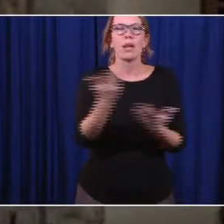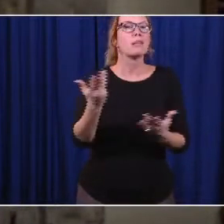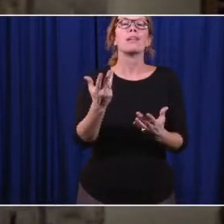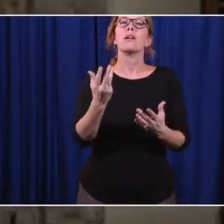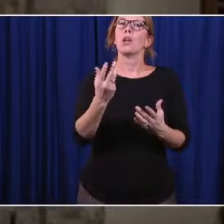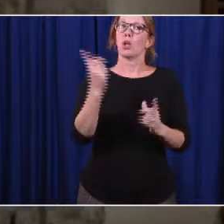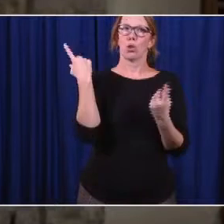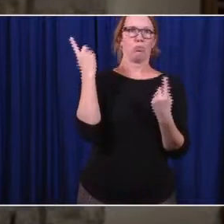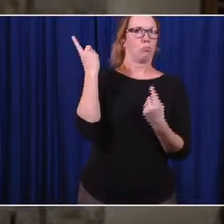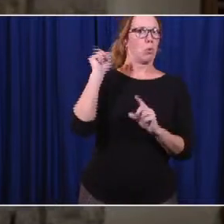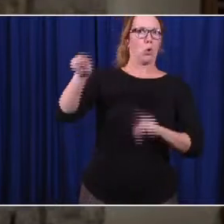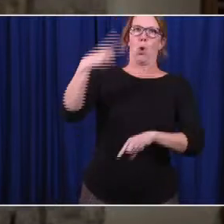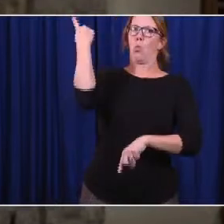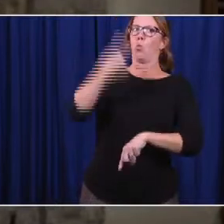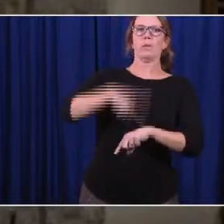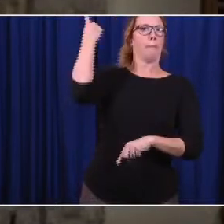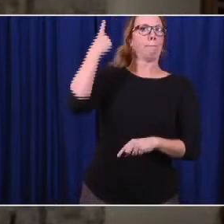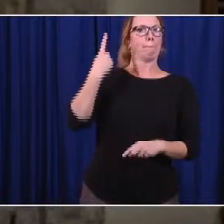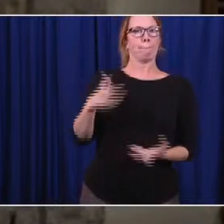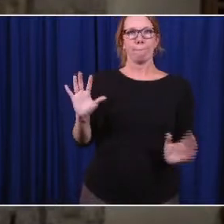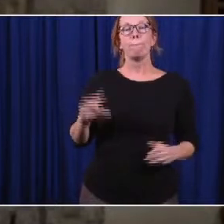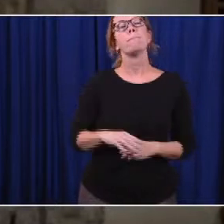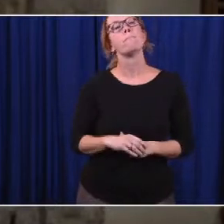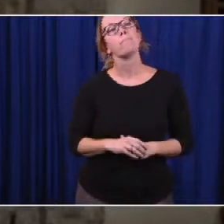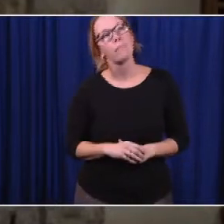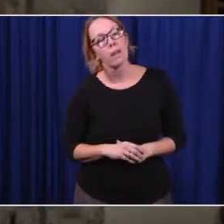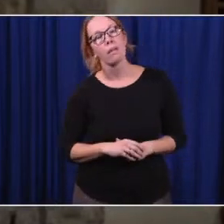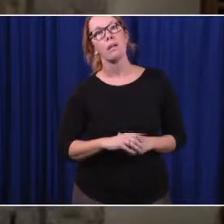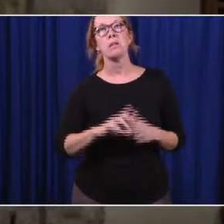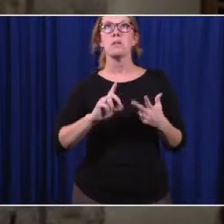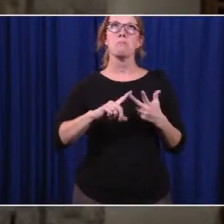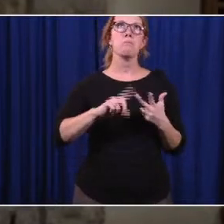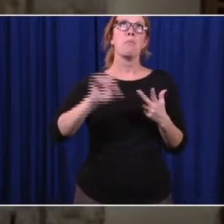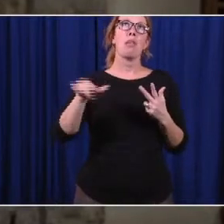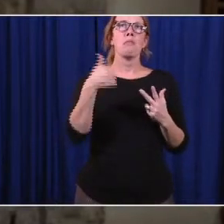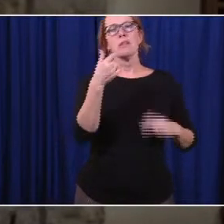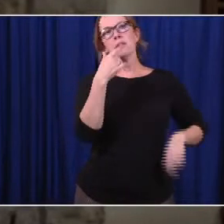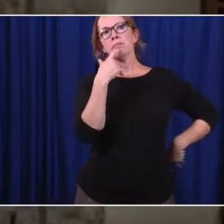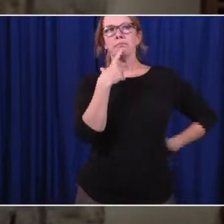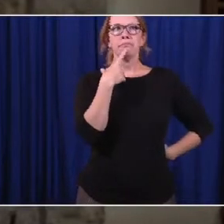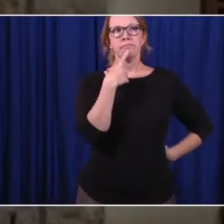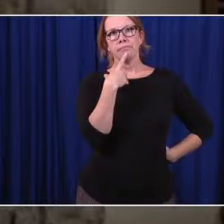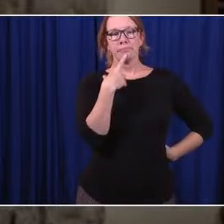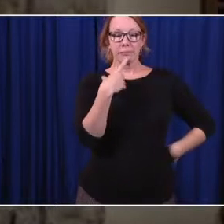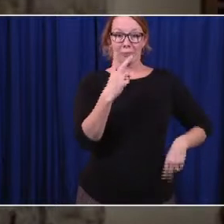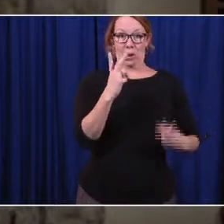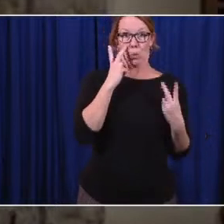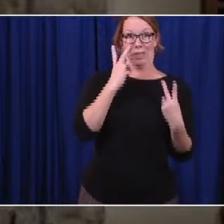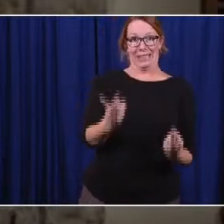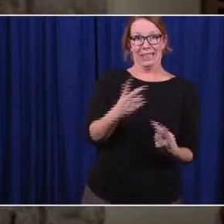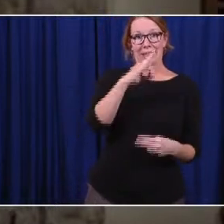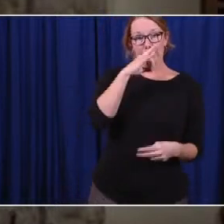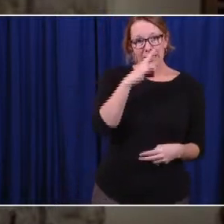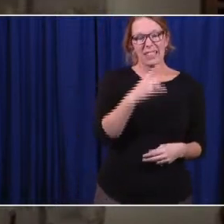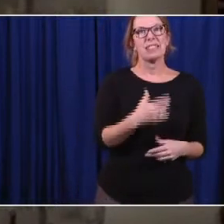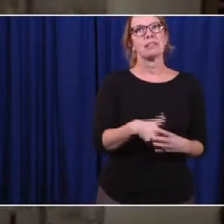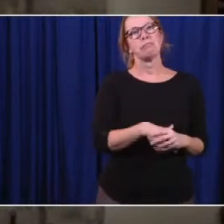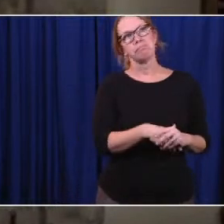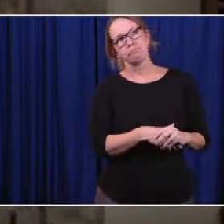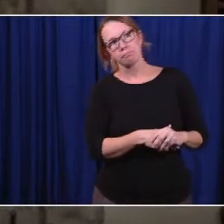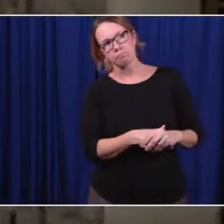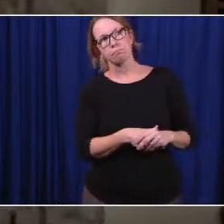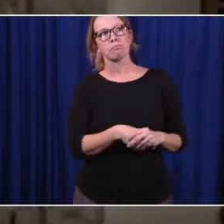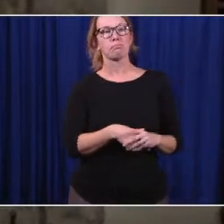those contacts. I think further, we're seeing kids that